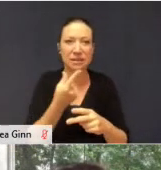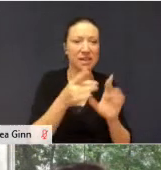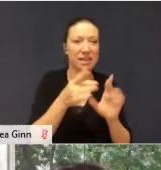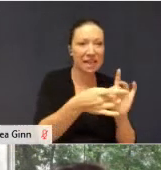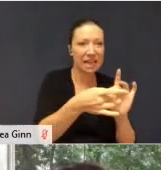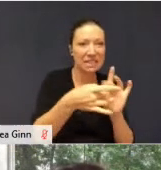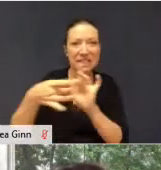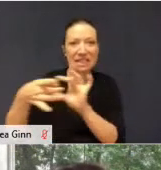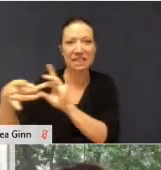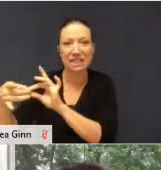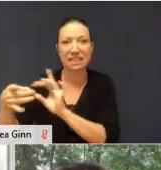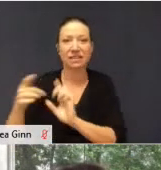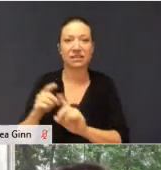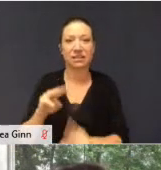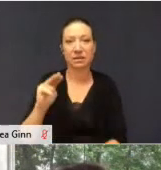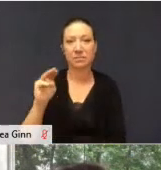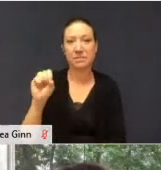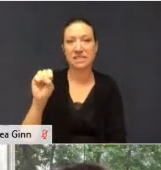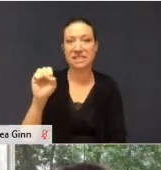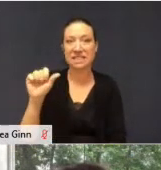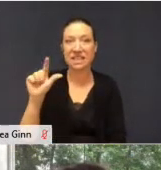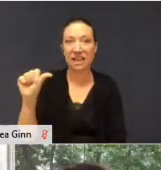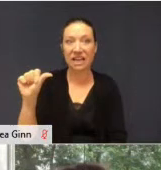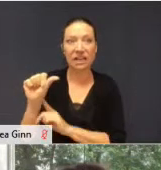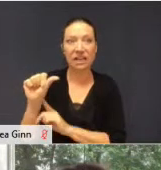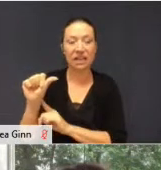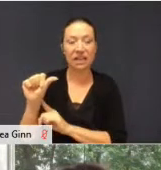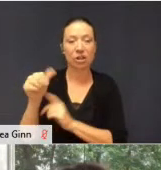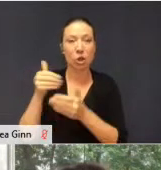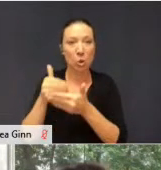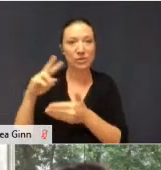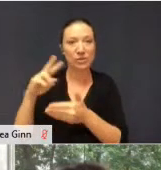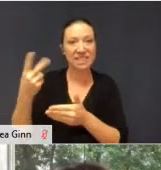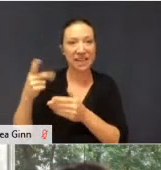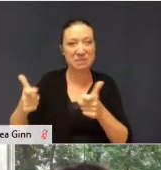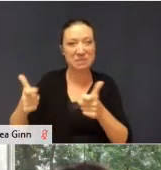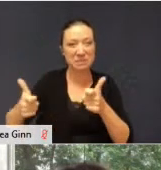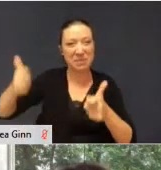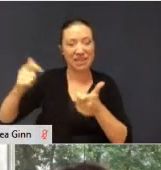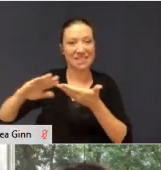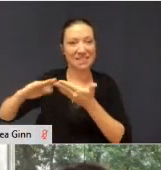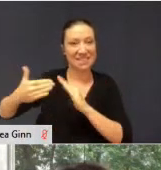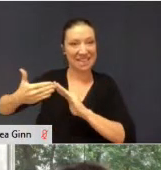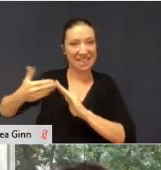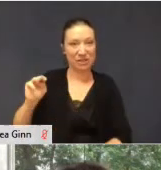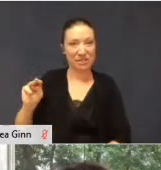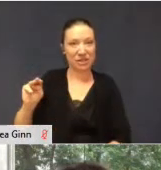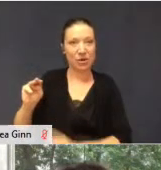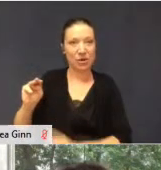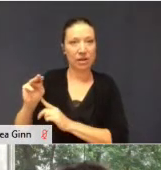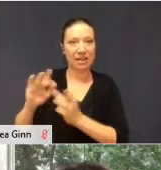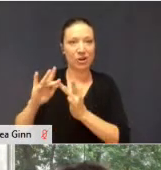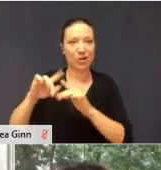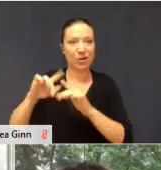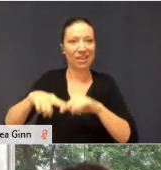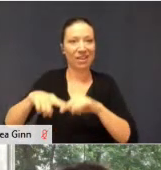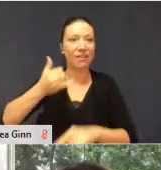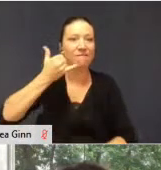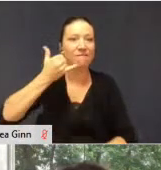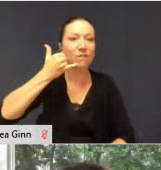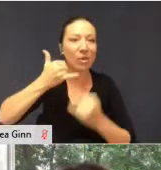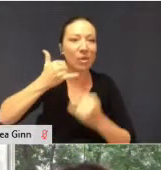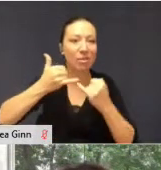outside the second biggest city in New Mexico, my internet comes through a phone line. I don't have fiber optics, I don't have broadband, I don't have